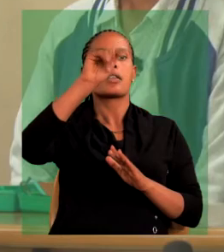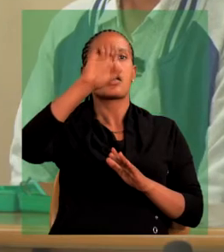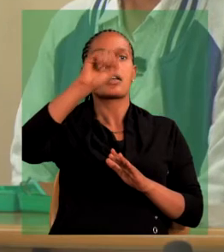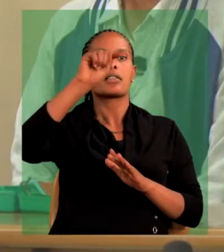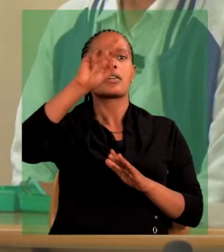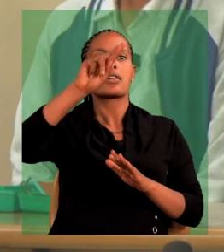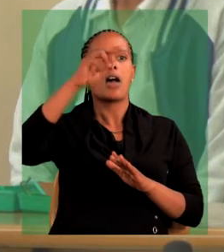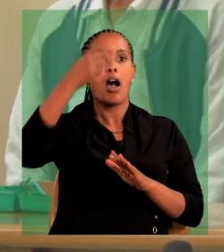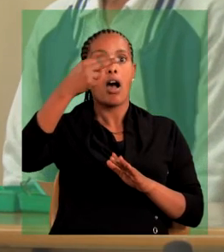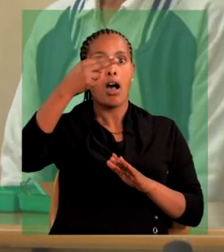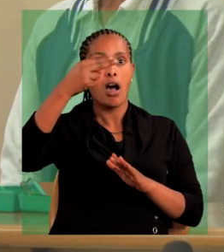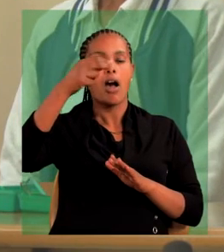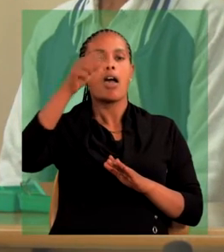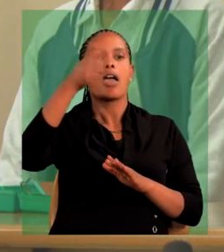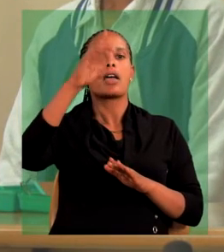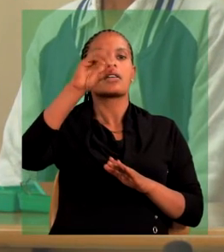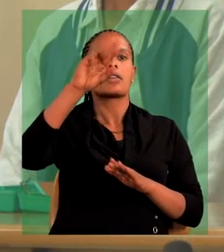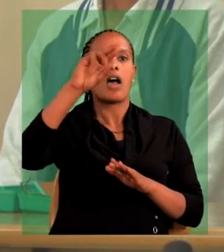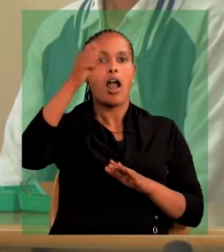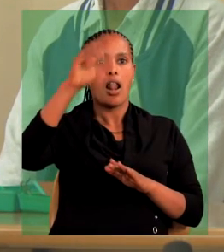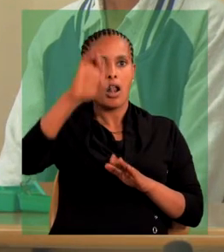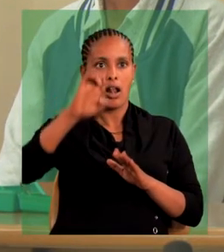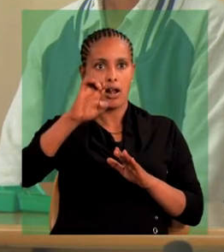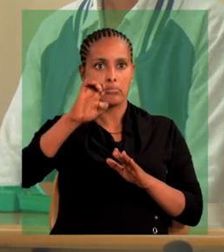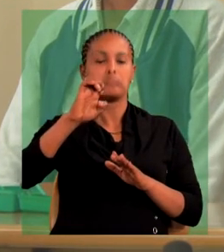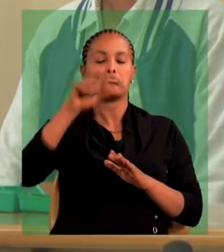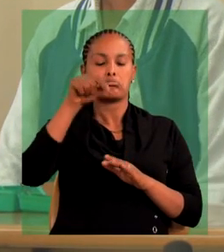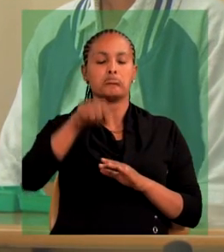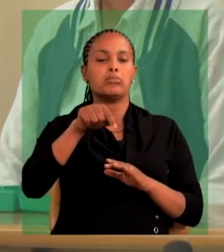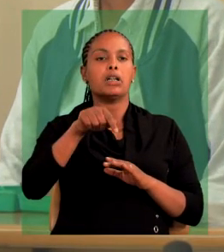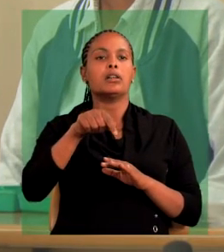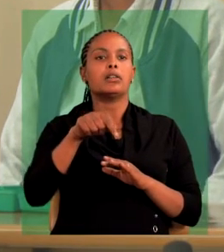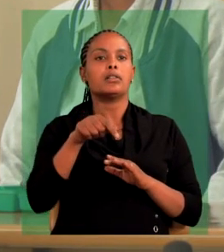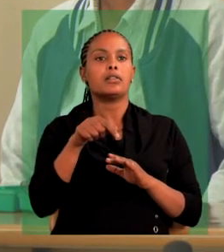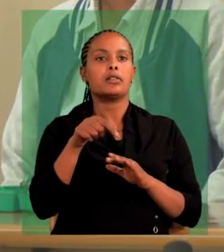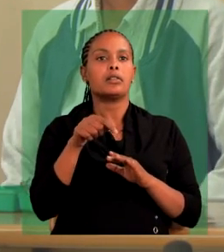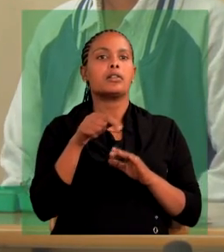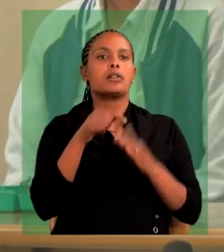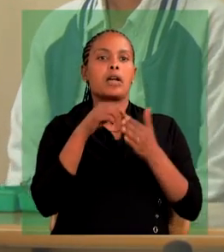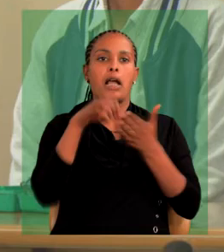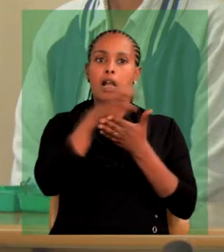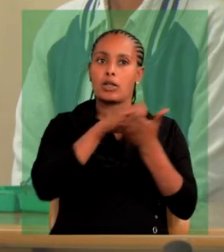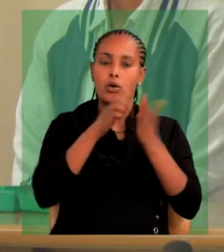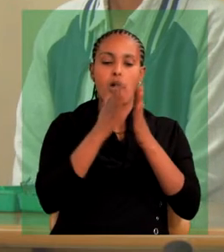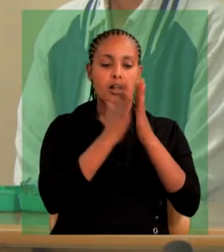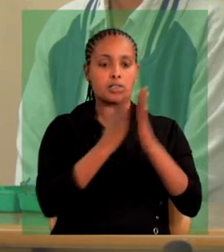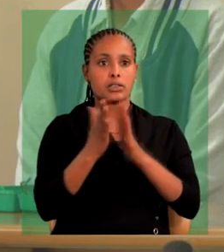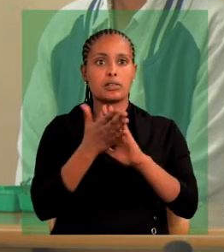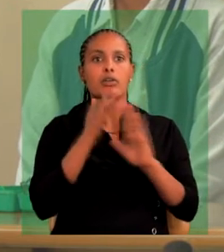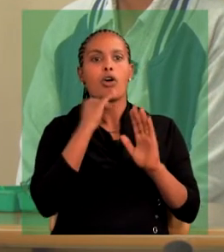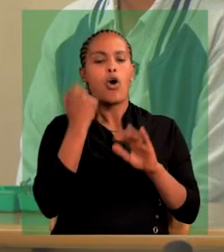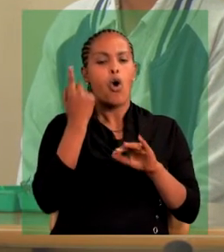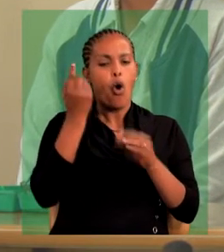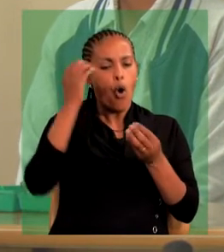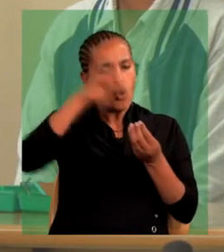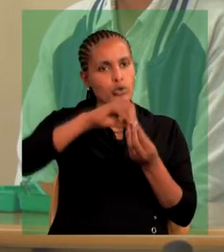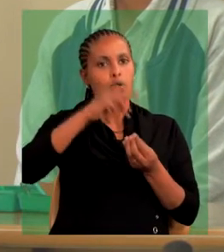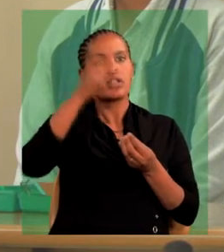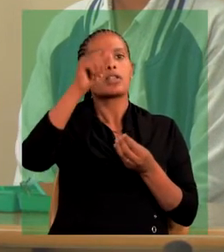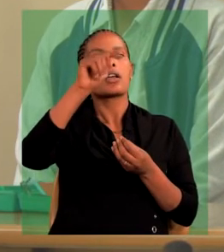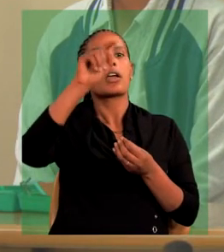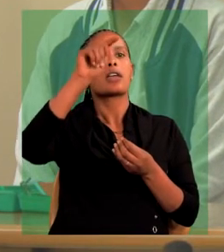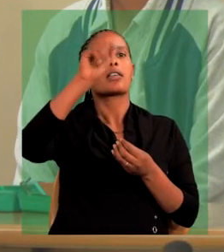tetrahedral. The shape of the molecule is tetrahedron. The electron arrangement is also